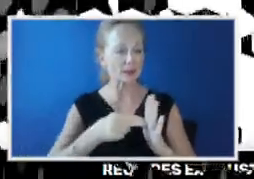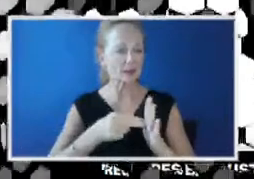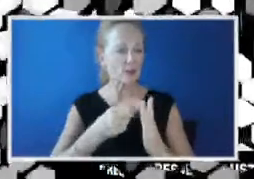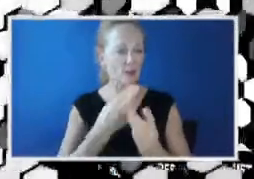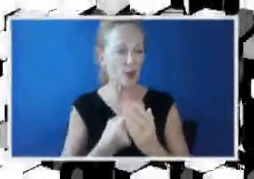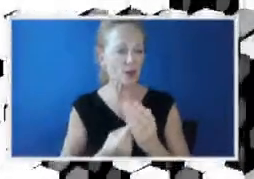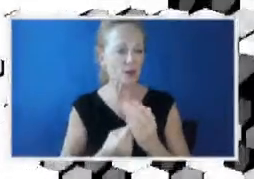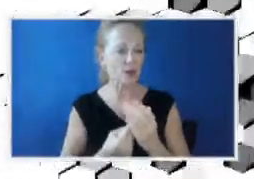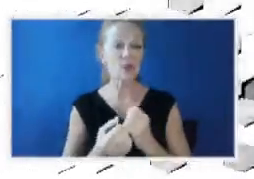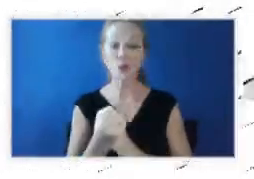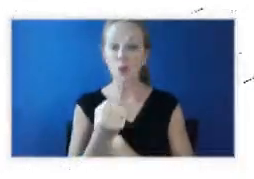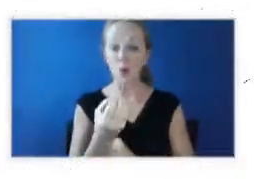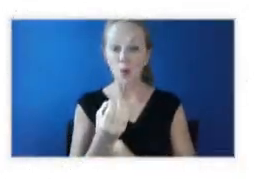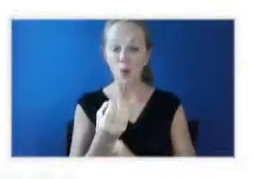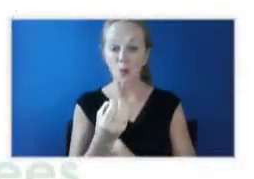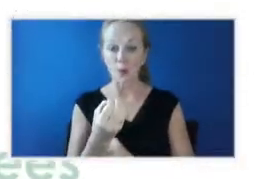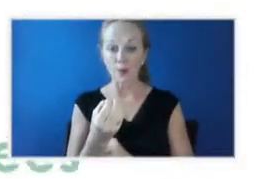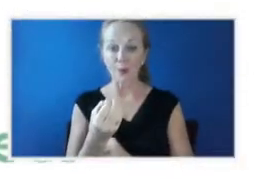So